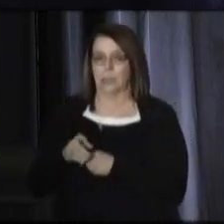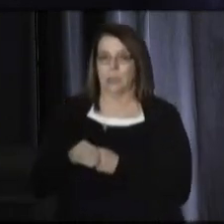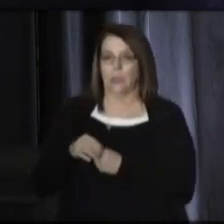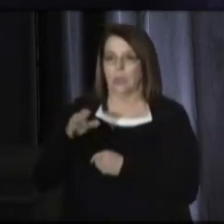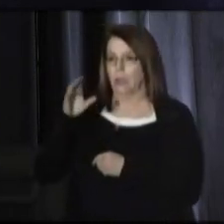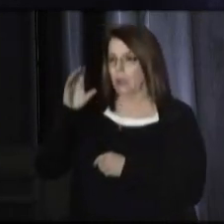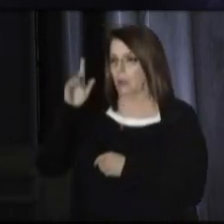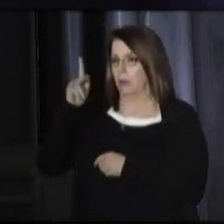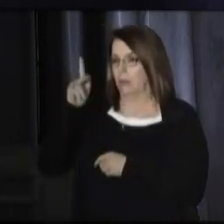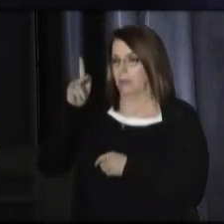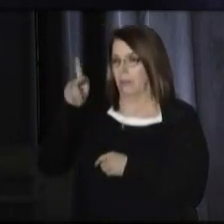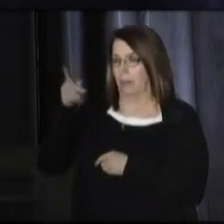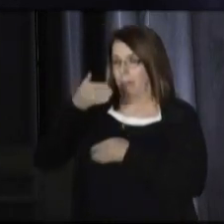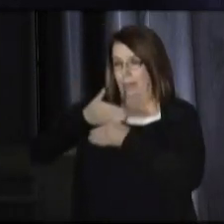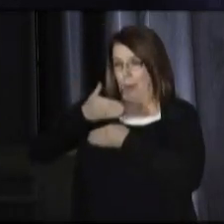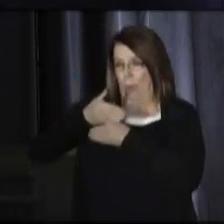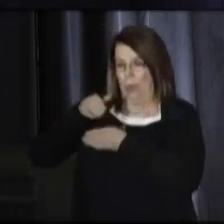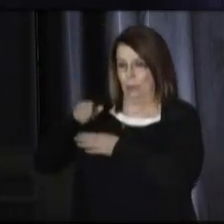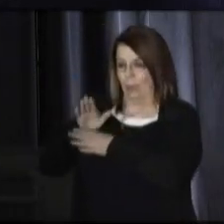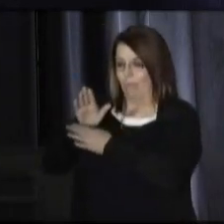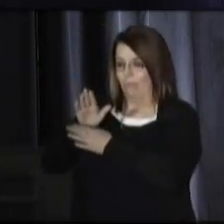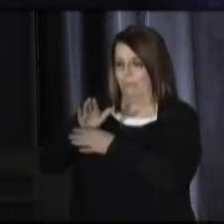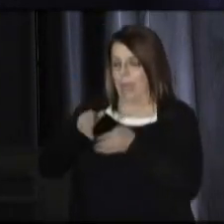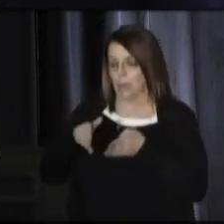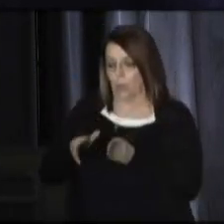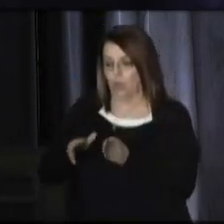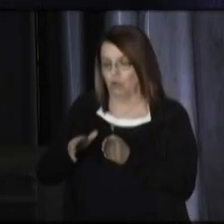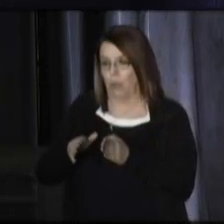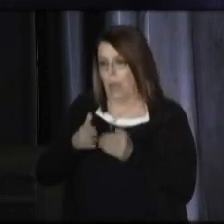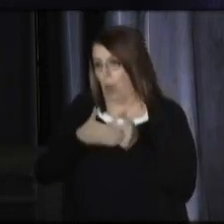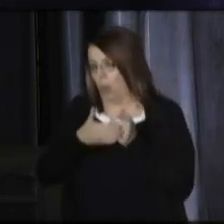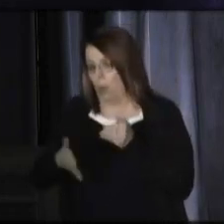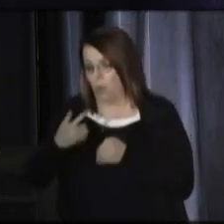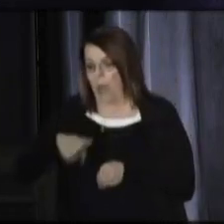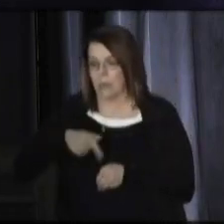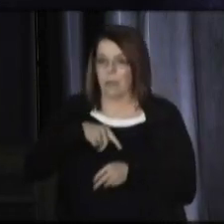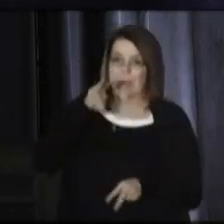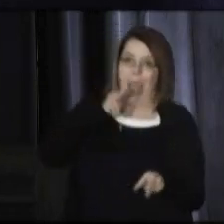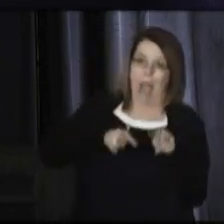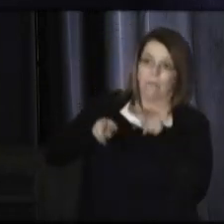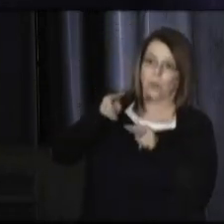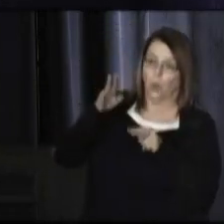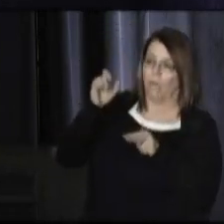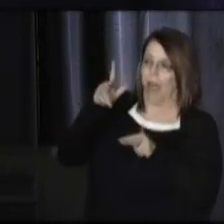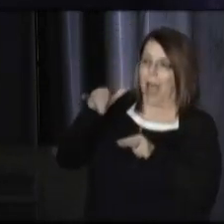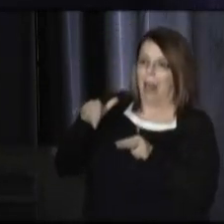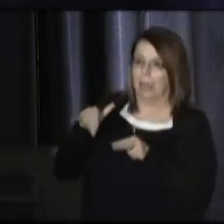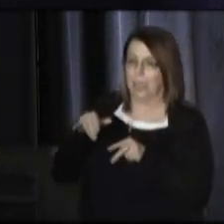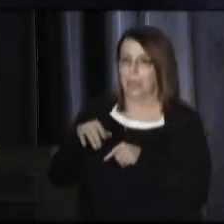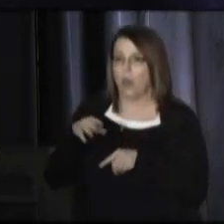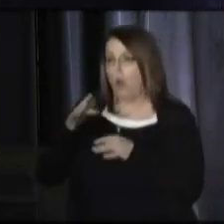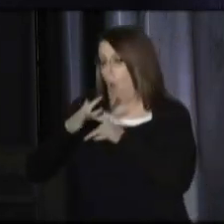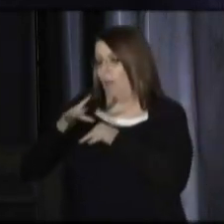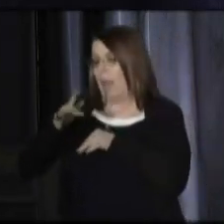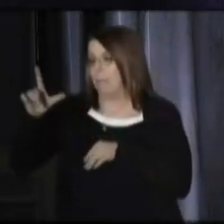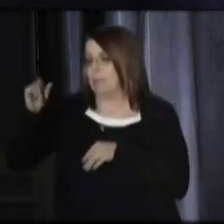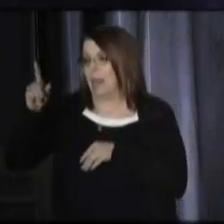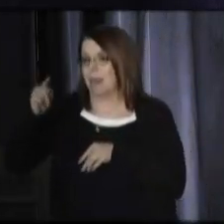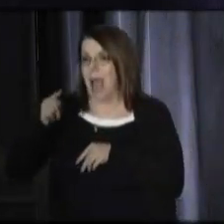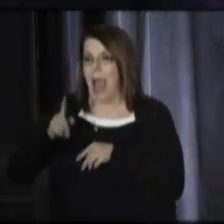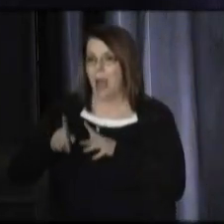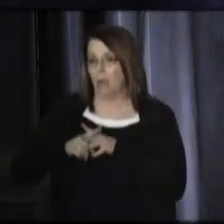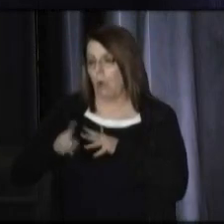grow up wearing fiberglass sacks that sanded my skin and turned me hairless. So she no longer told the story to me. For a